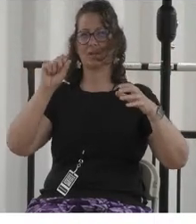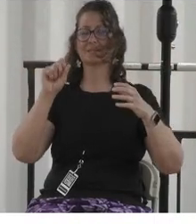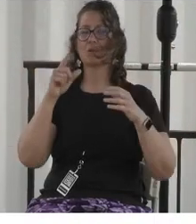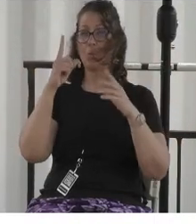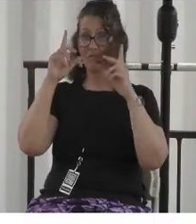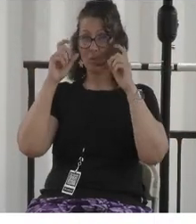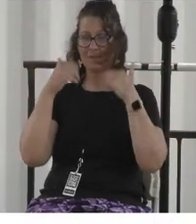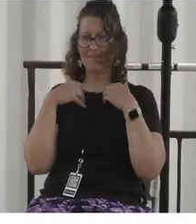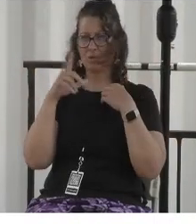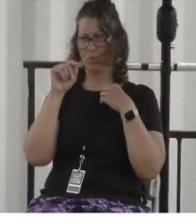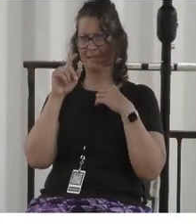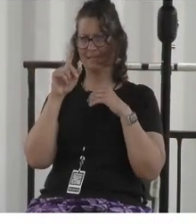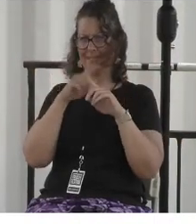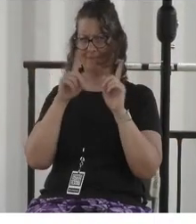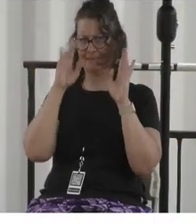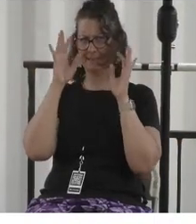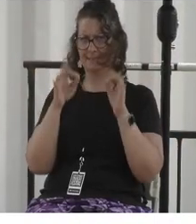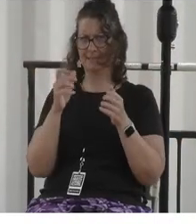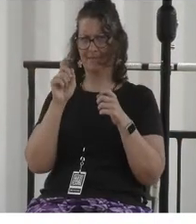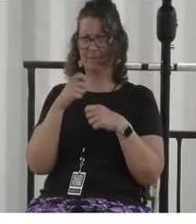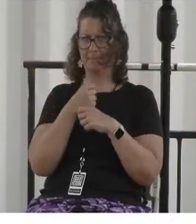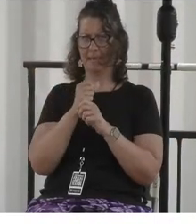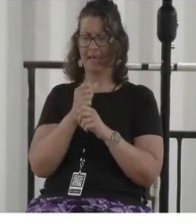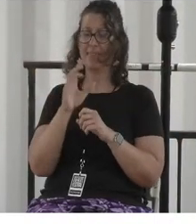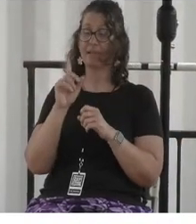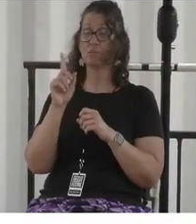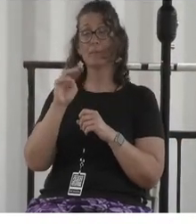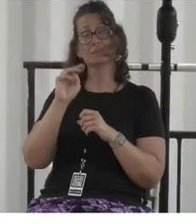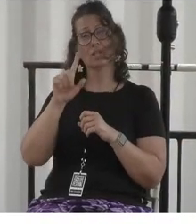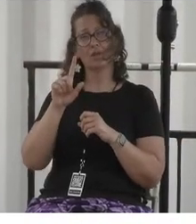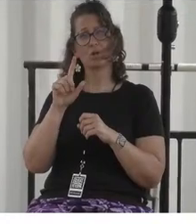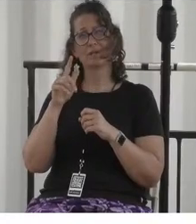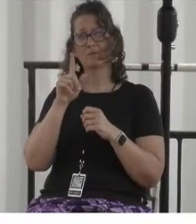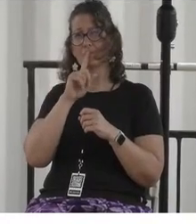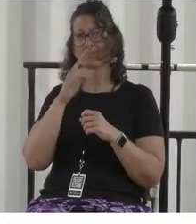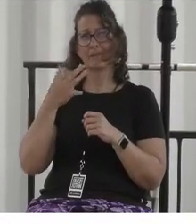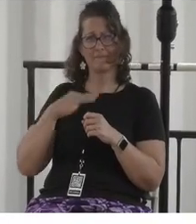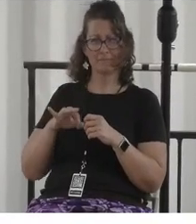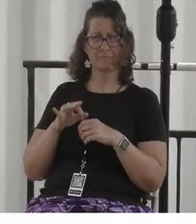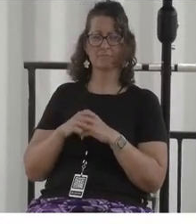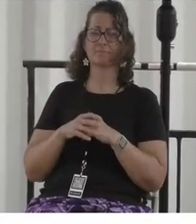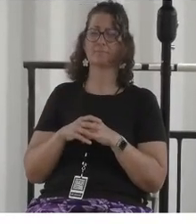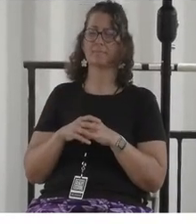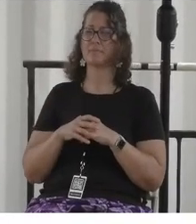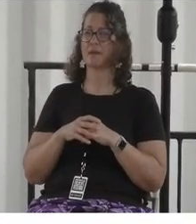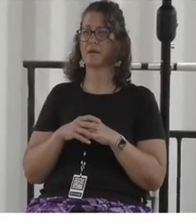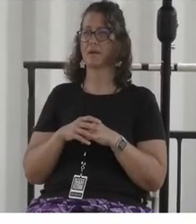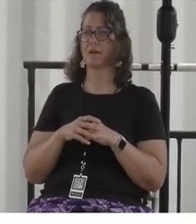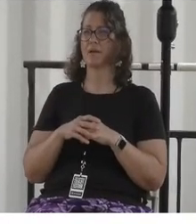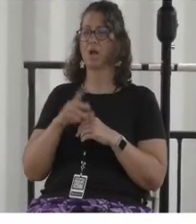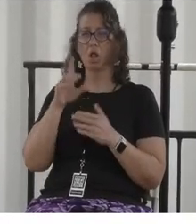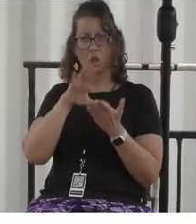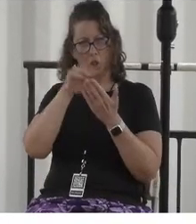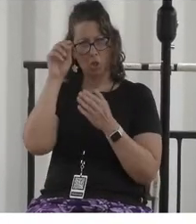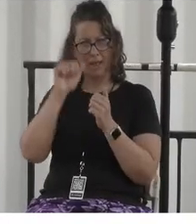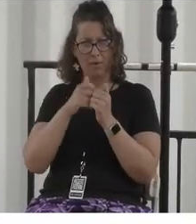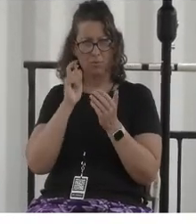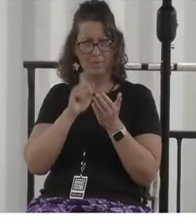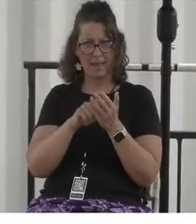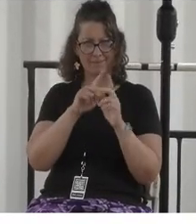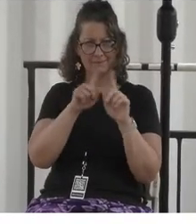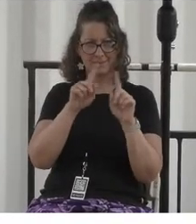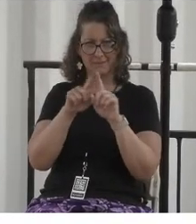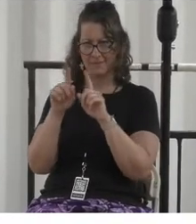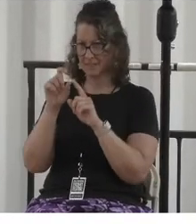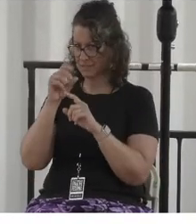20 decisions that you have to make. So this is where machine learning can be a really good assistant. Come in, learn how to distinguish different zebras